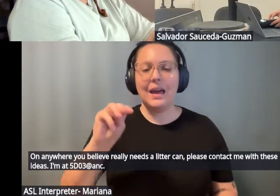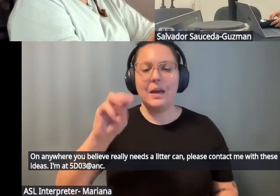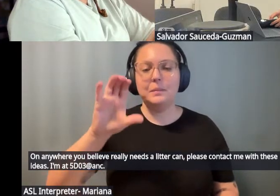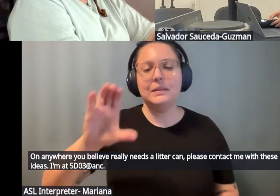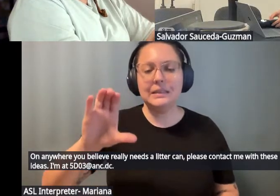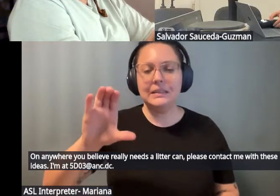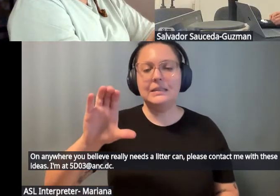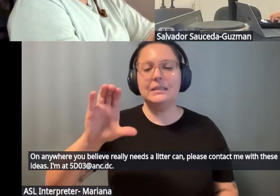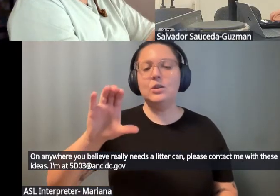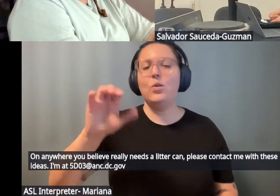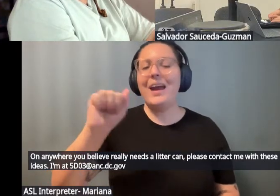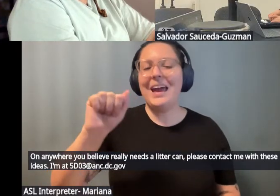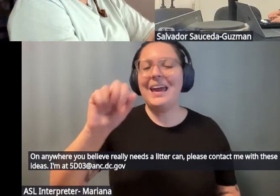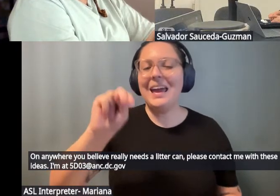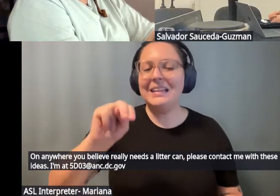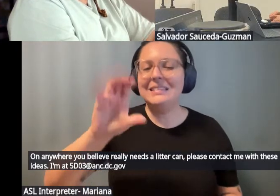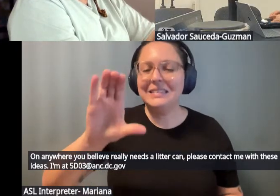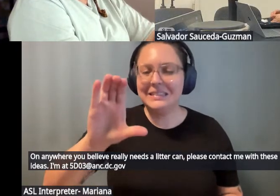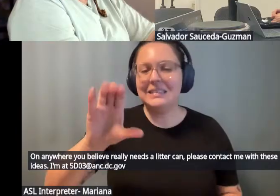5d03@anc.dc.gov and